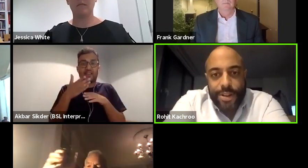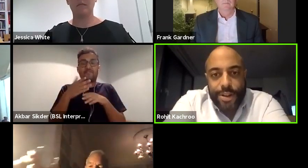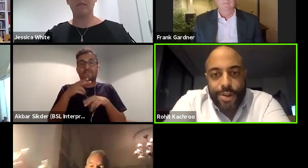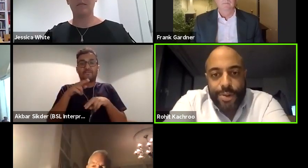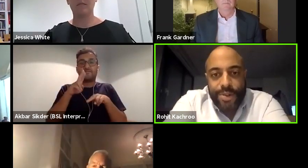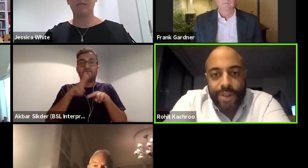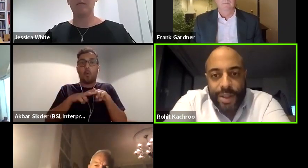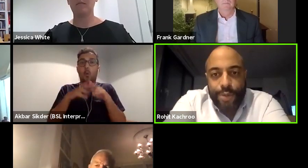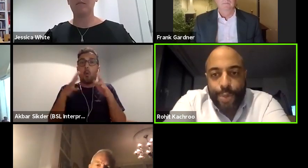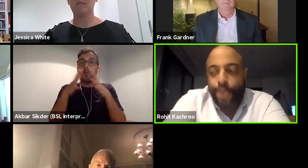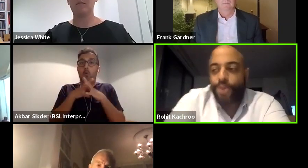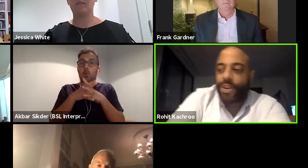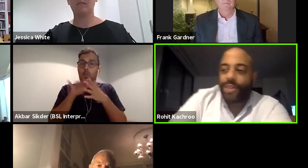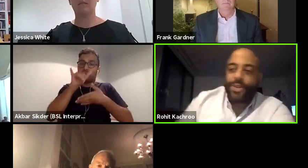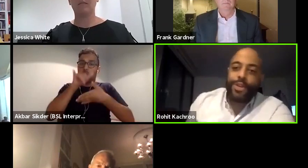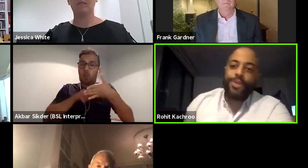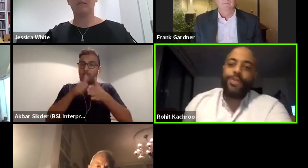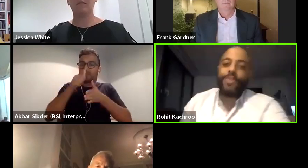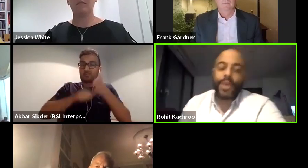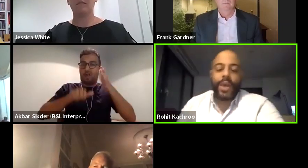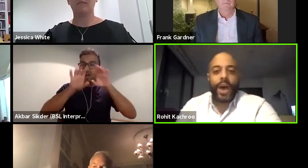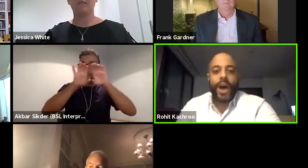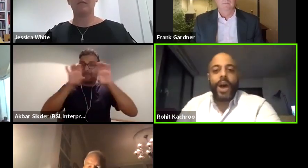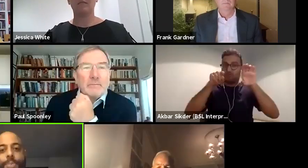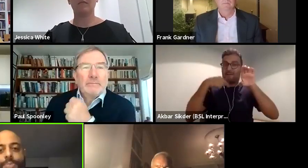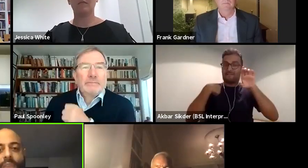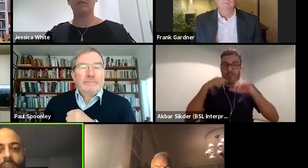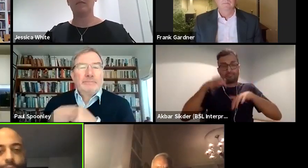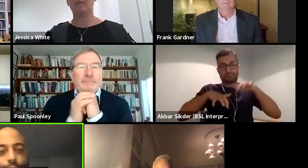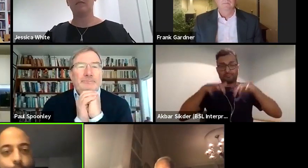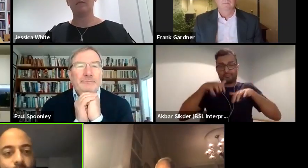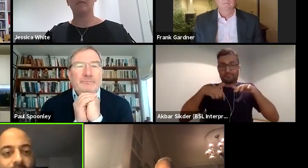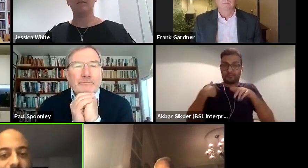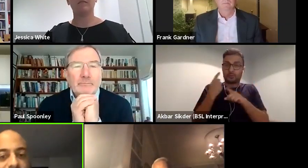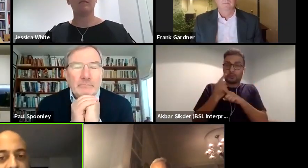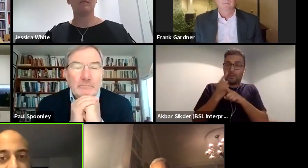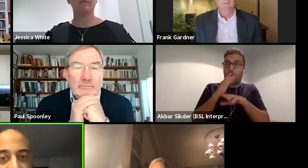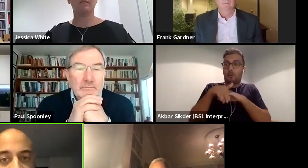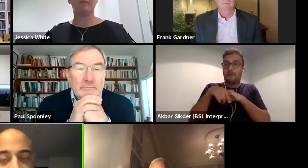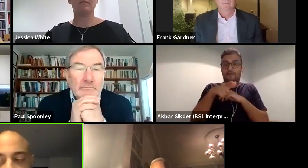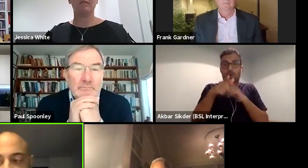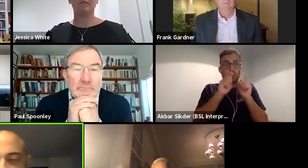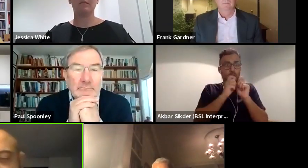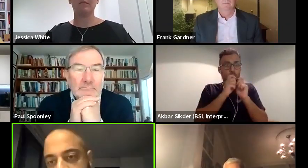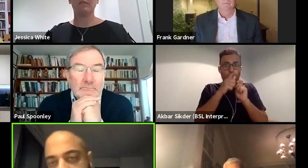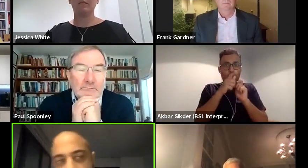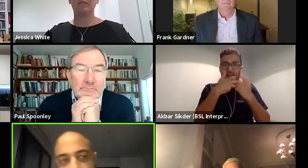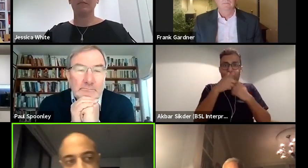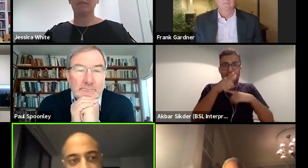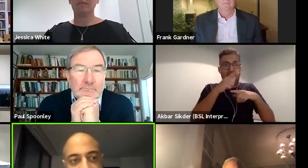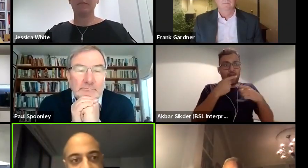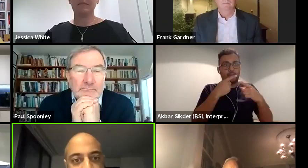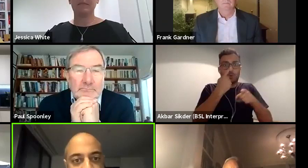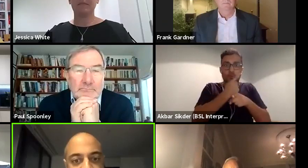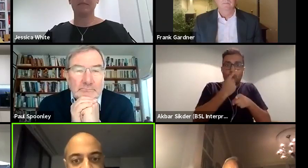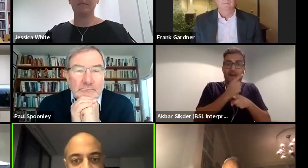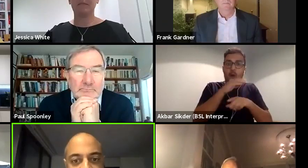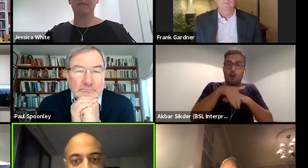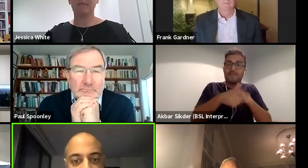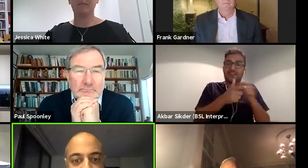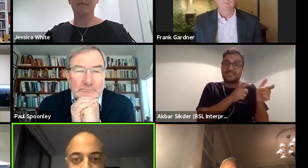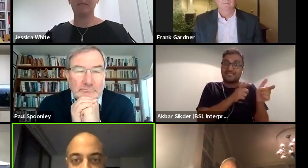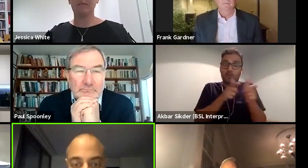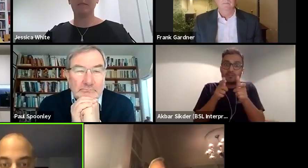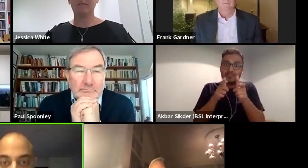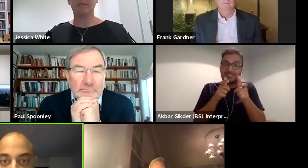instincts that you see in the reporting of news, in the reporting of terror attacks. And I use the example of